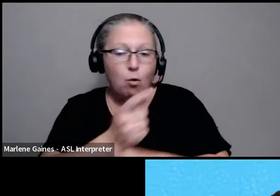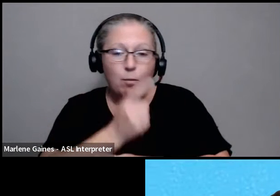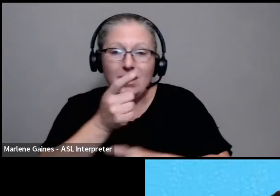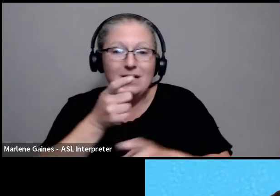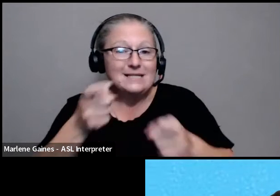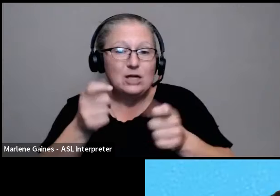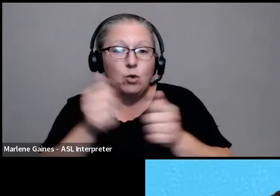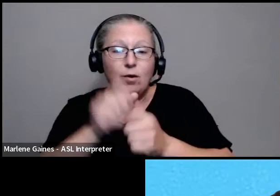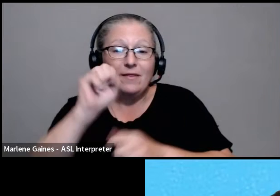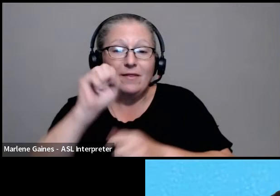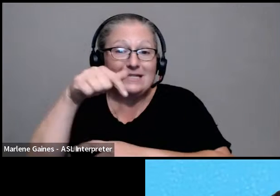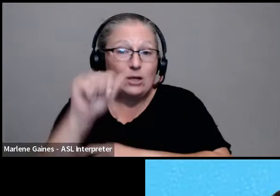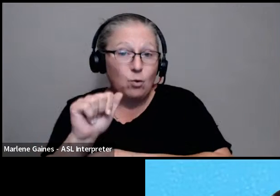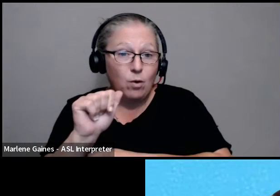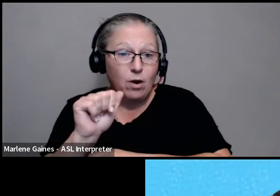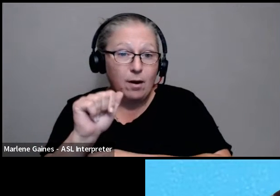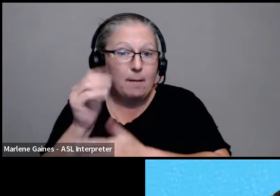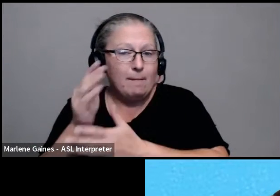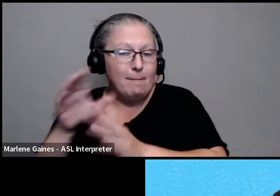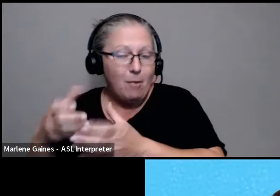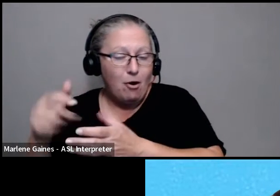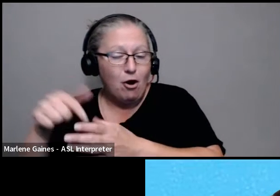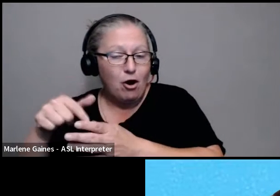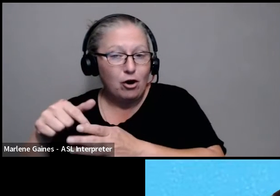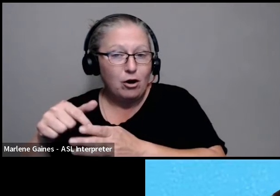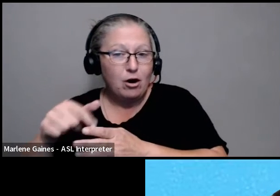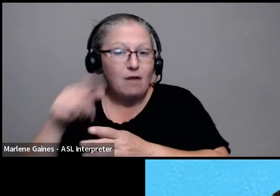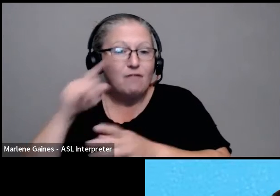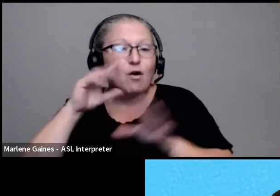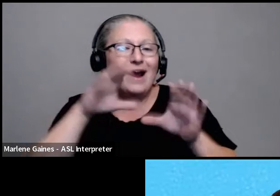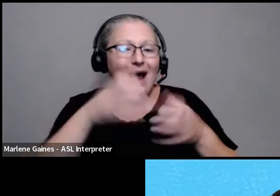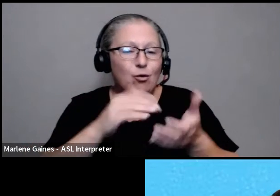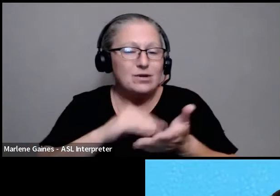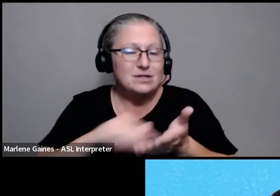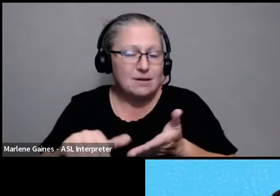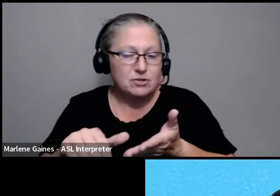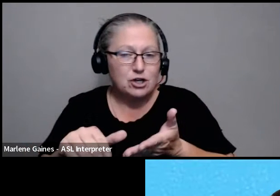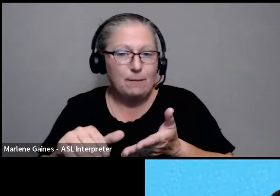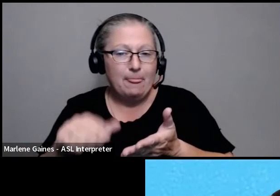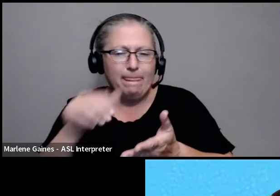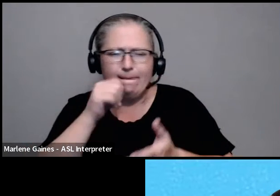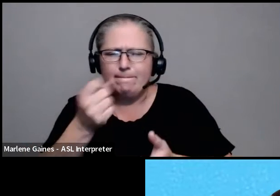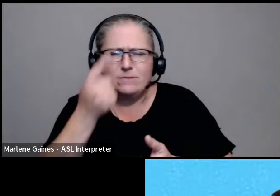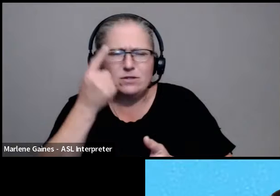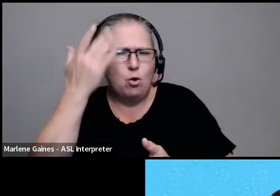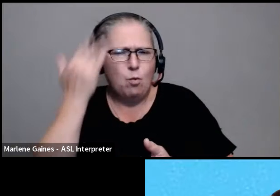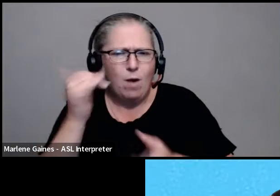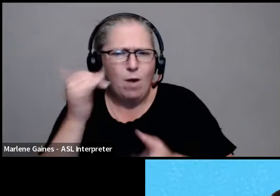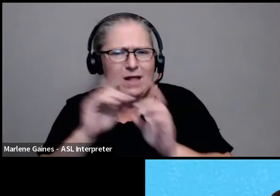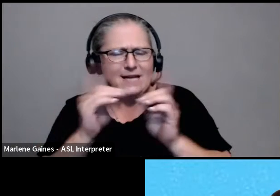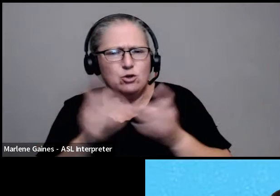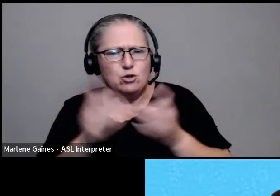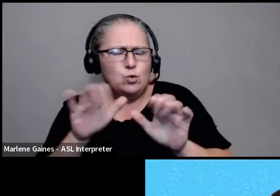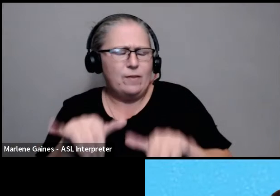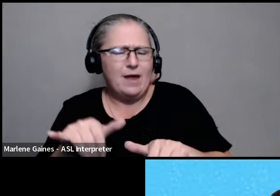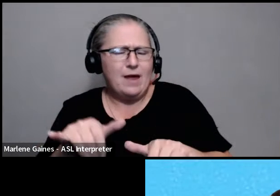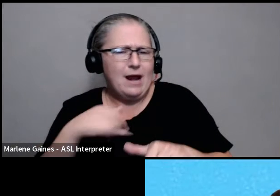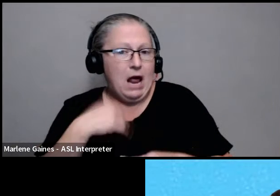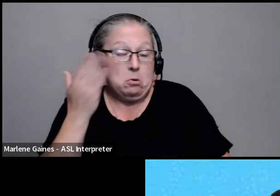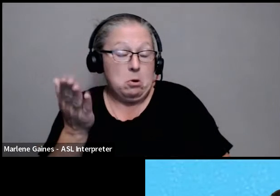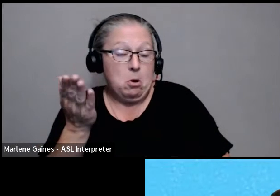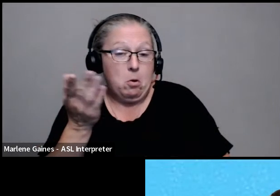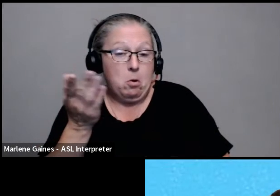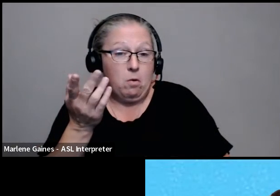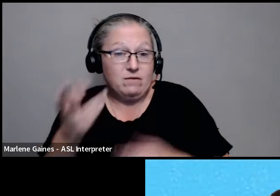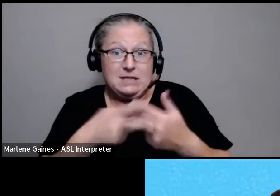with the CEQA component of it through a categorical exemption. And I don't understand why the district is doing it. I don't know if it's